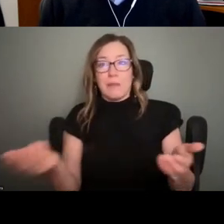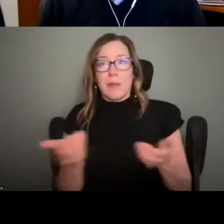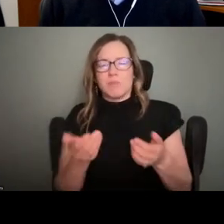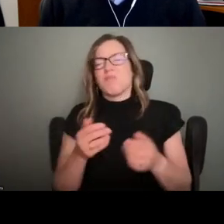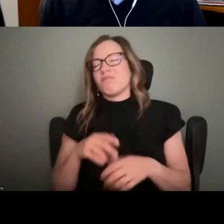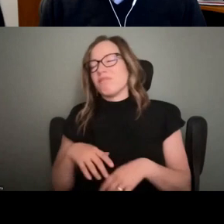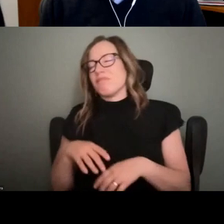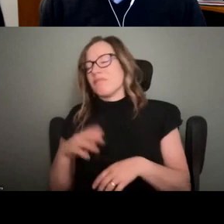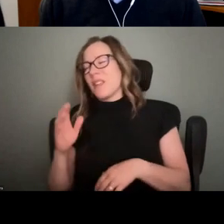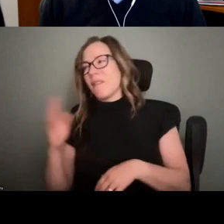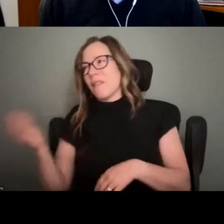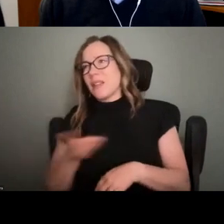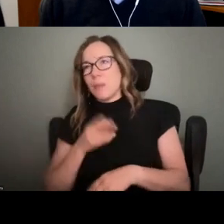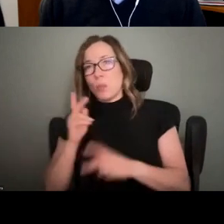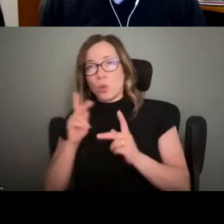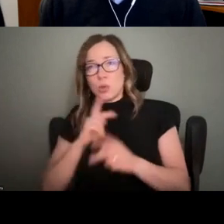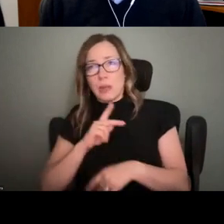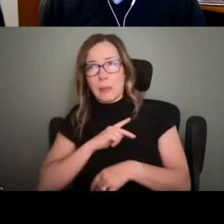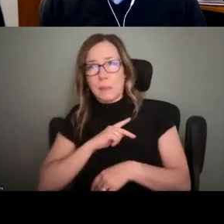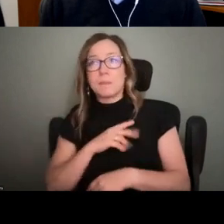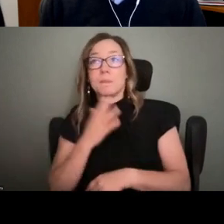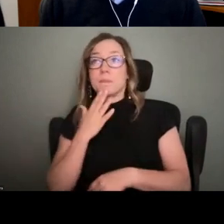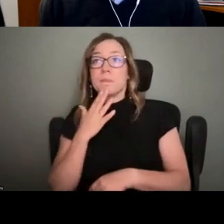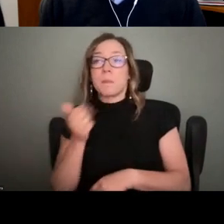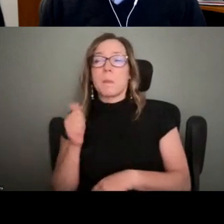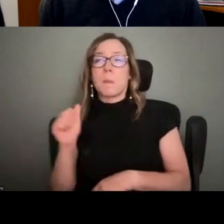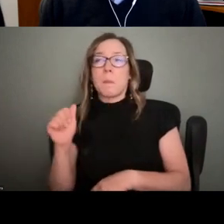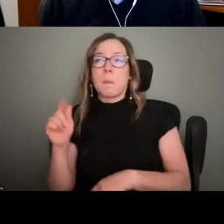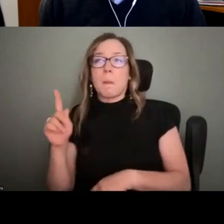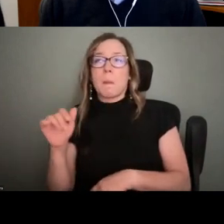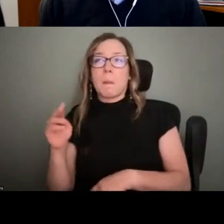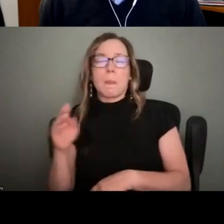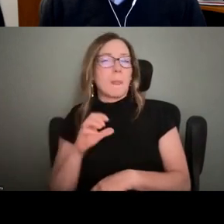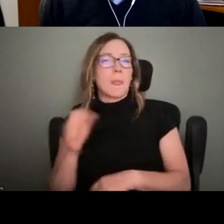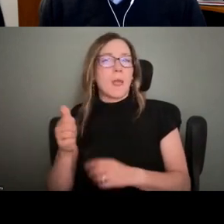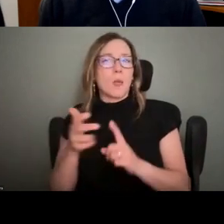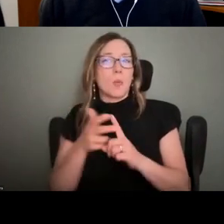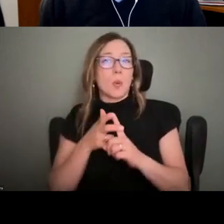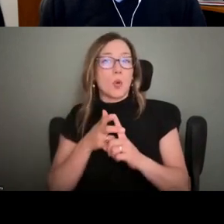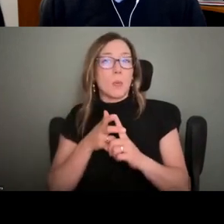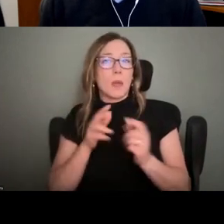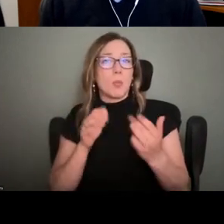Thank you, Adam. Other ideas for recruitment tactics that work for you?